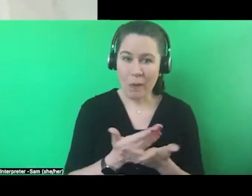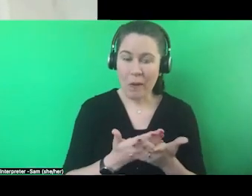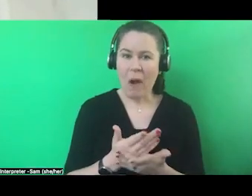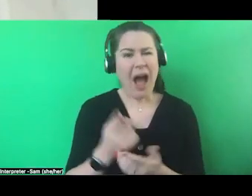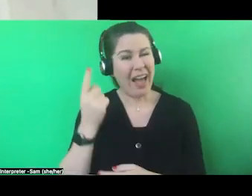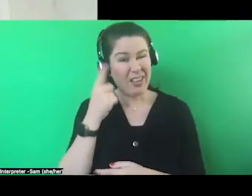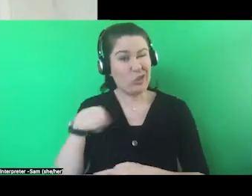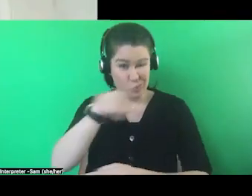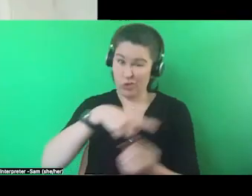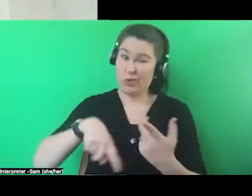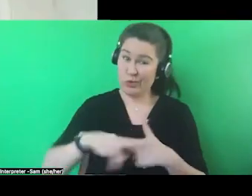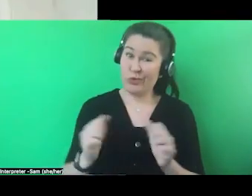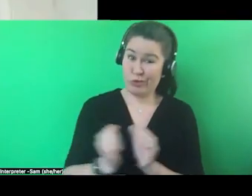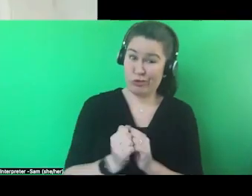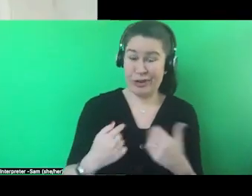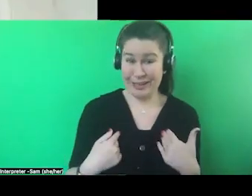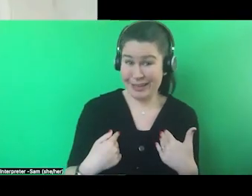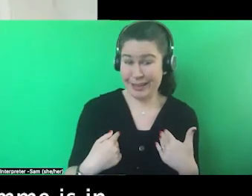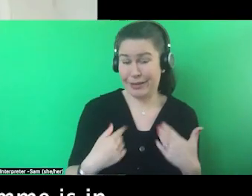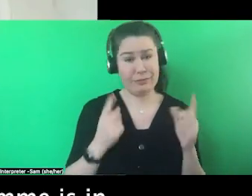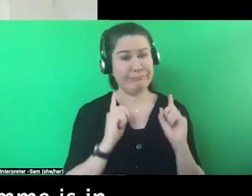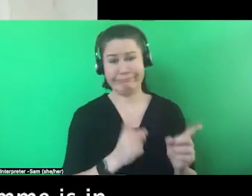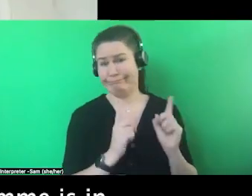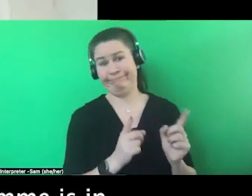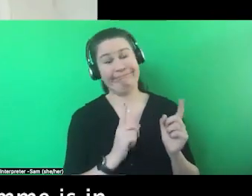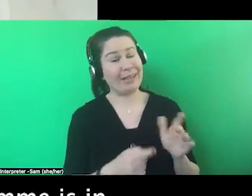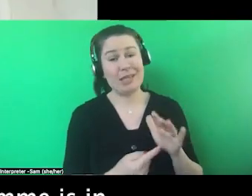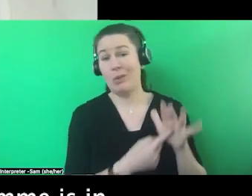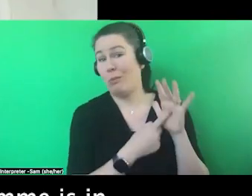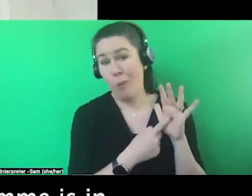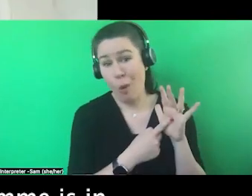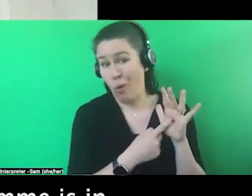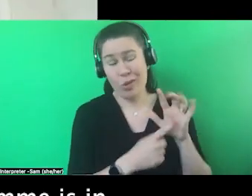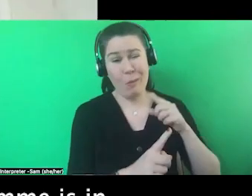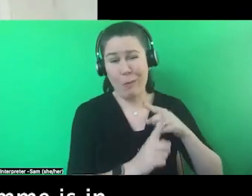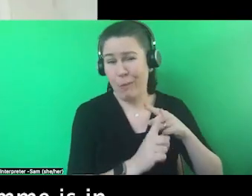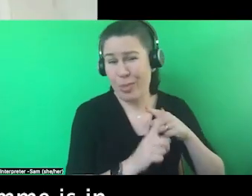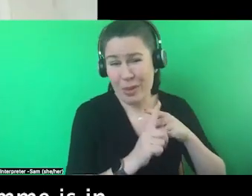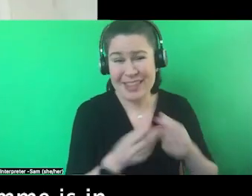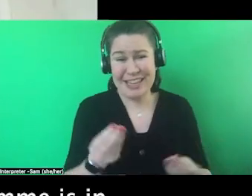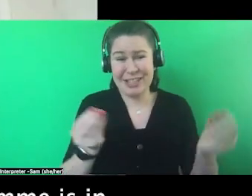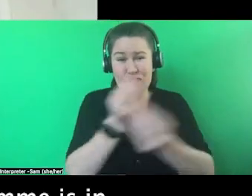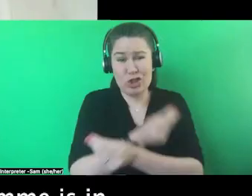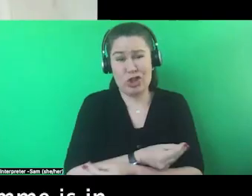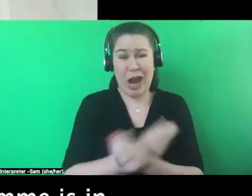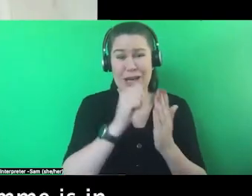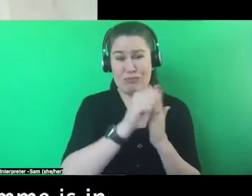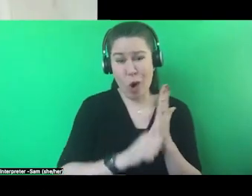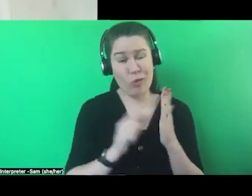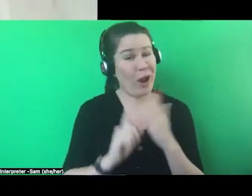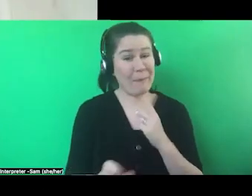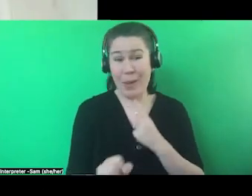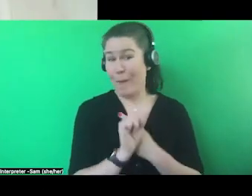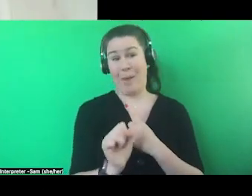agree with me how important the positive impact of this exchange program is in bringing